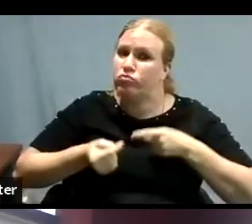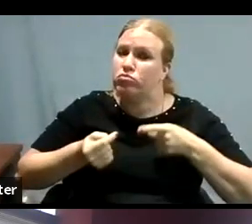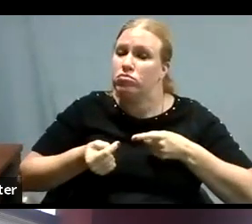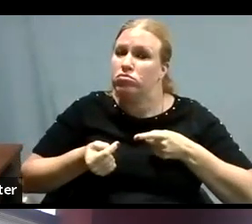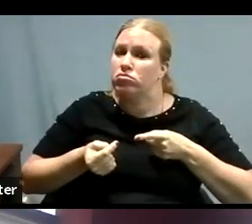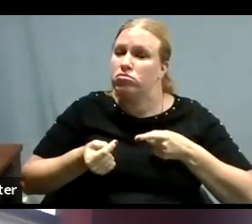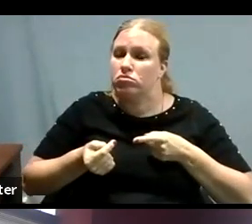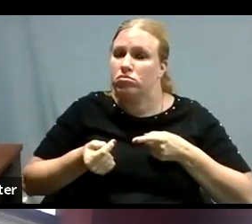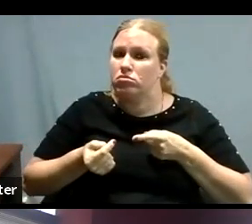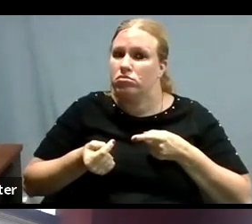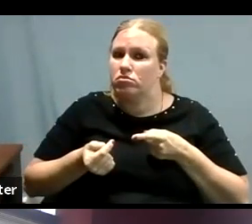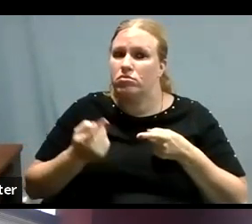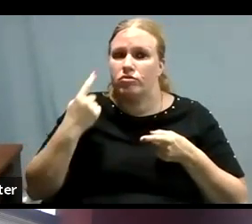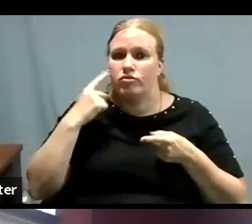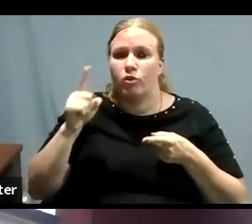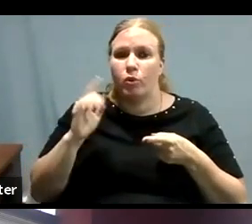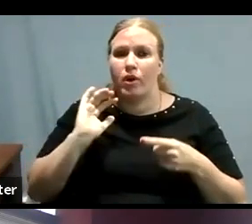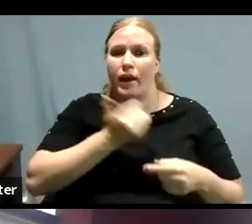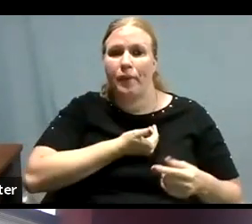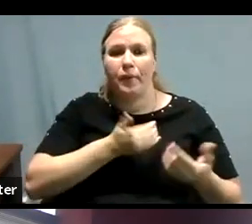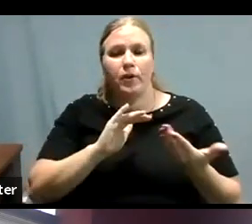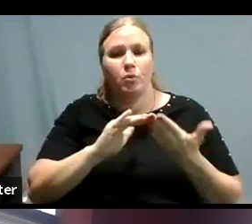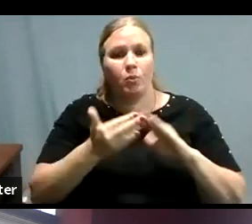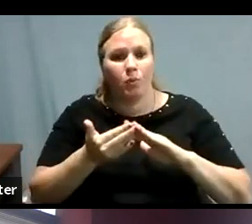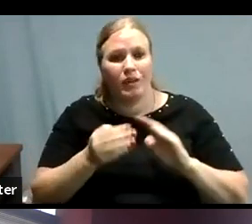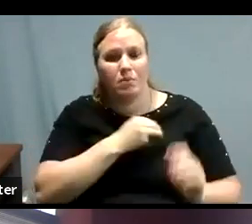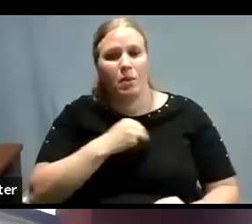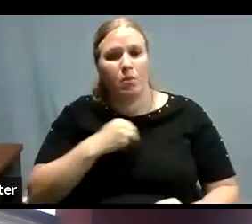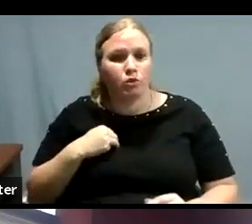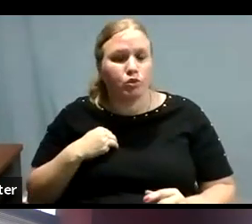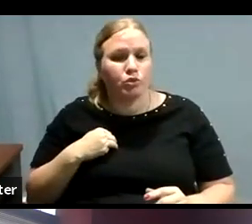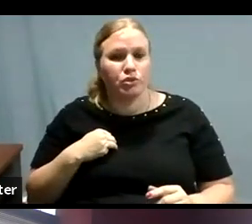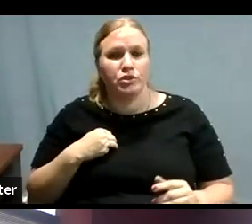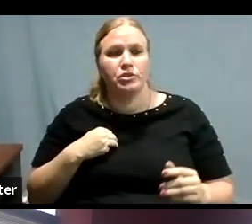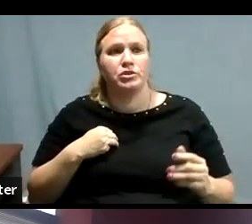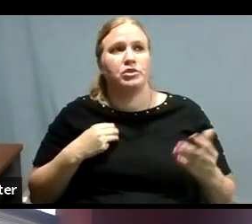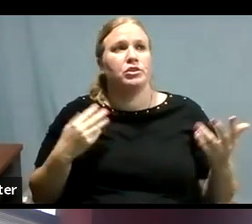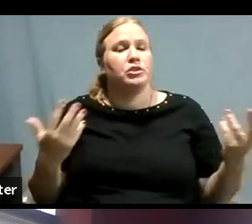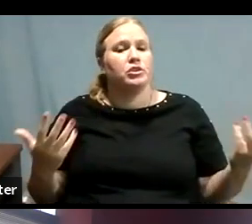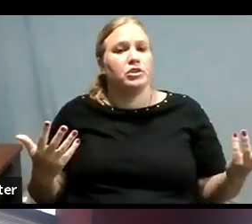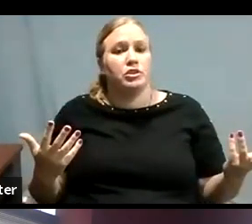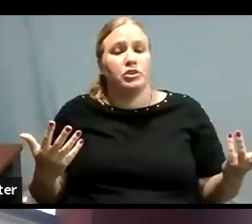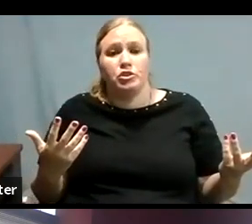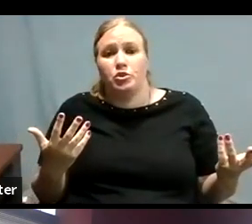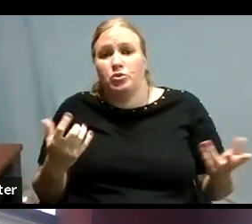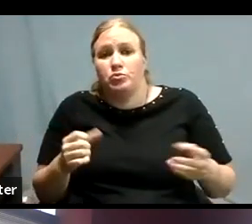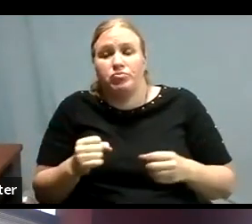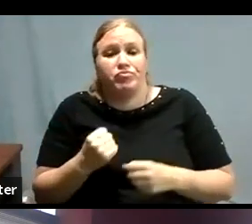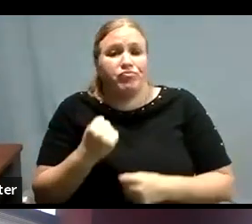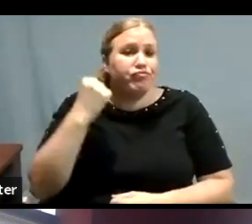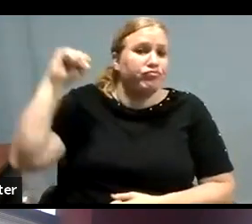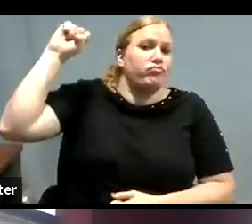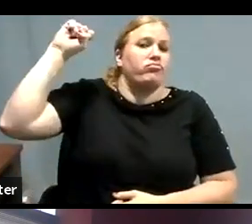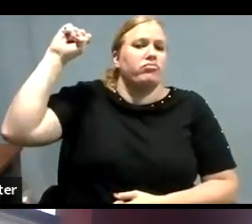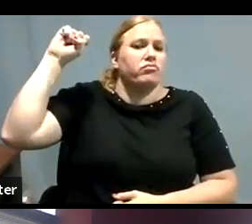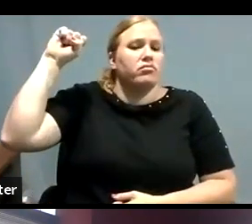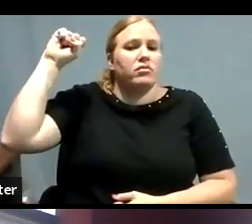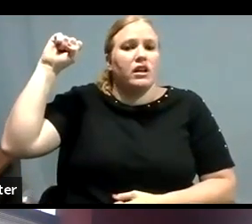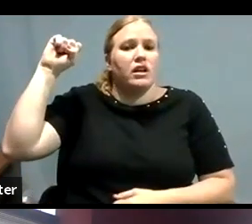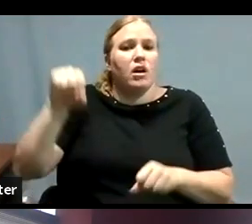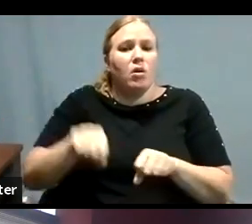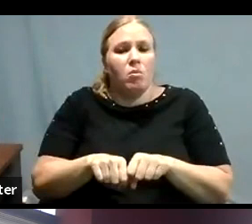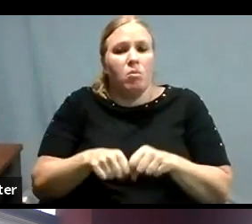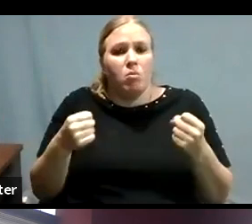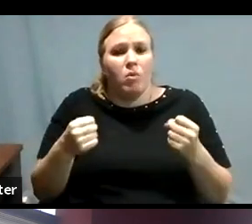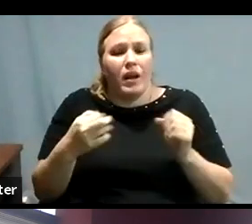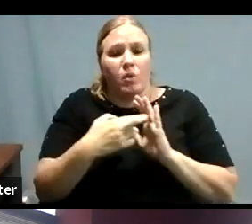for our community members to just outright violate what guidance